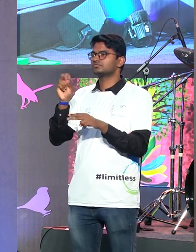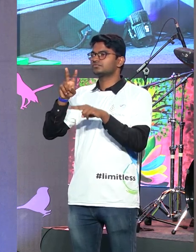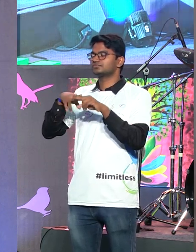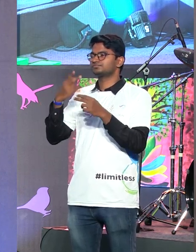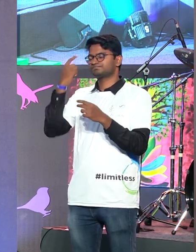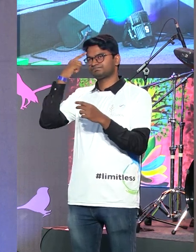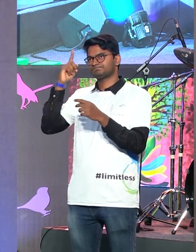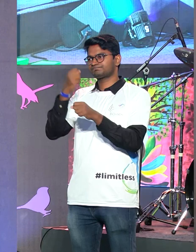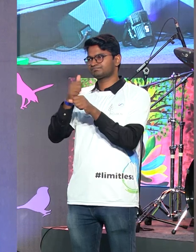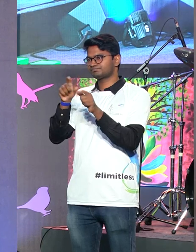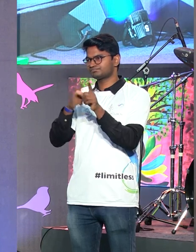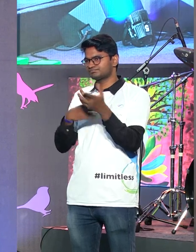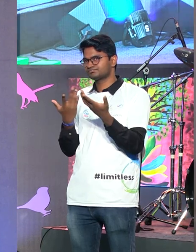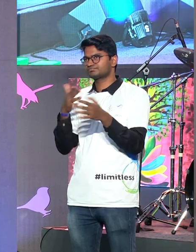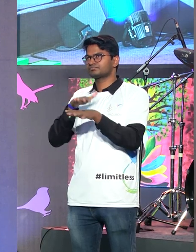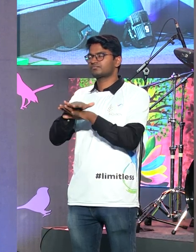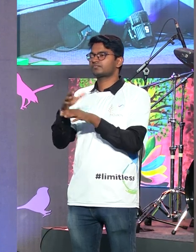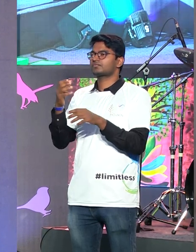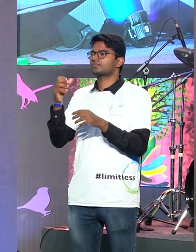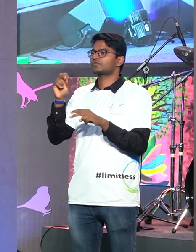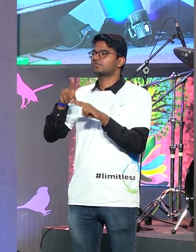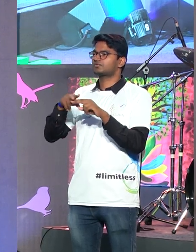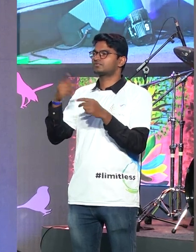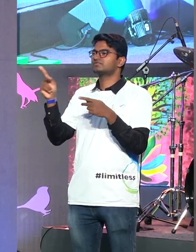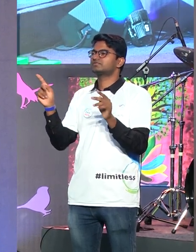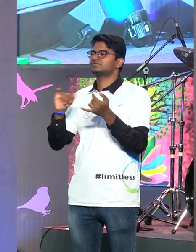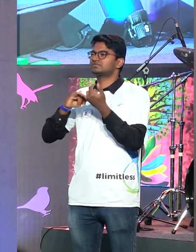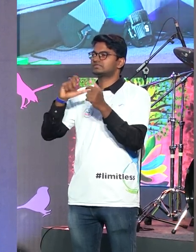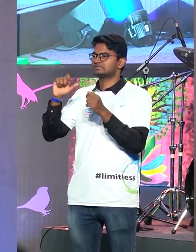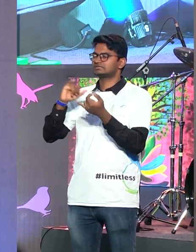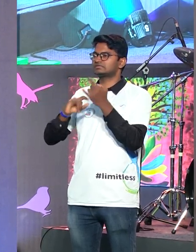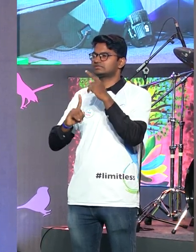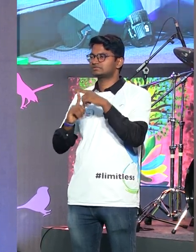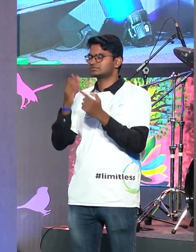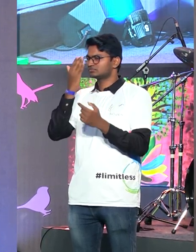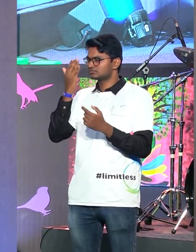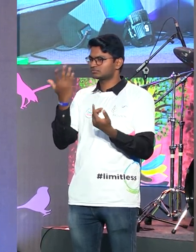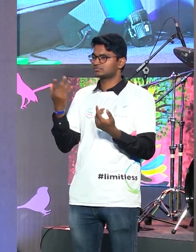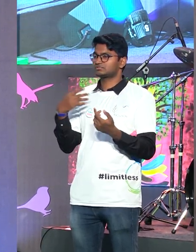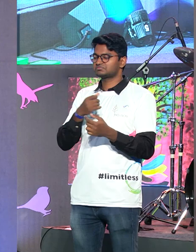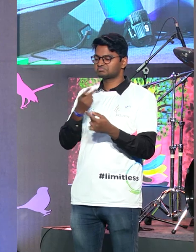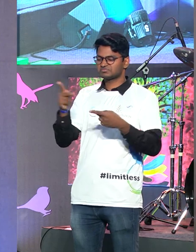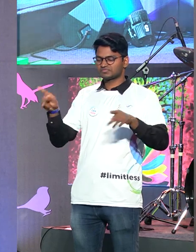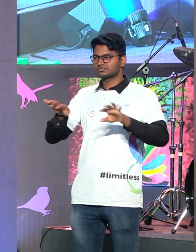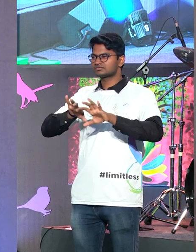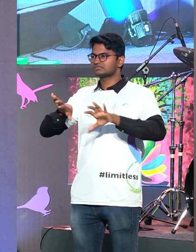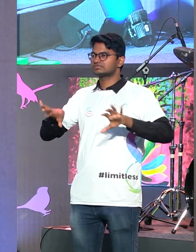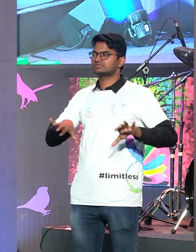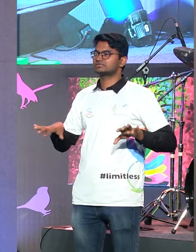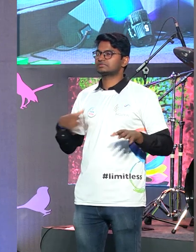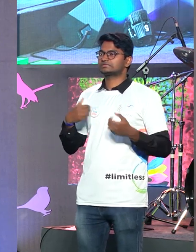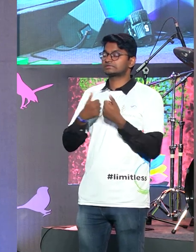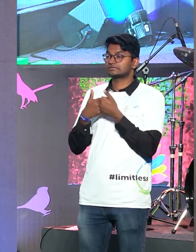inclusion of Dalits, whether it's inclusion of Muslims, in so many categories we are struggling with, because the